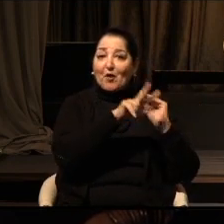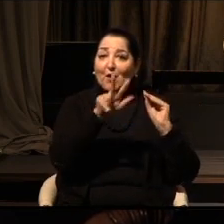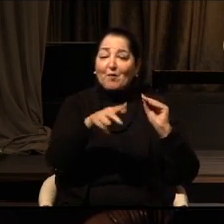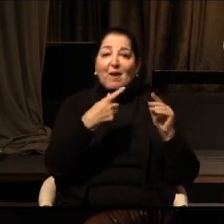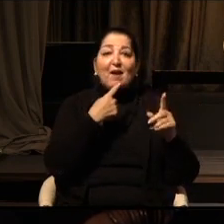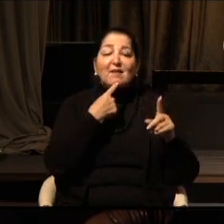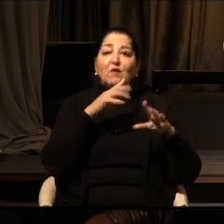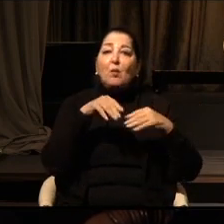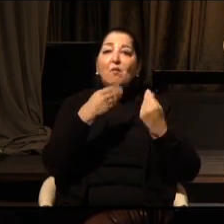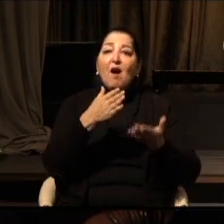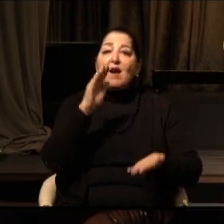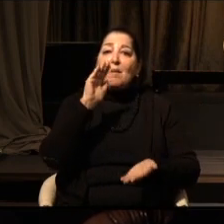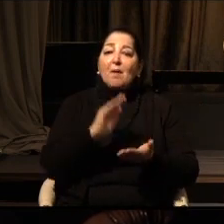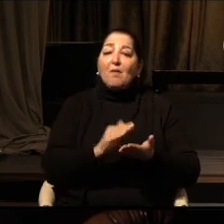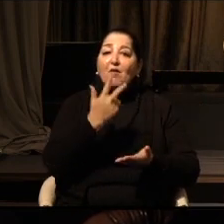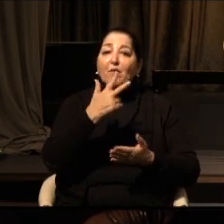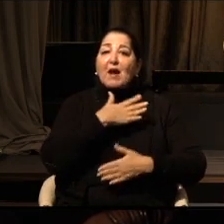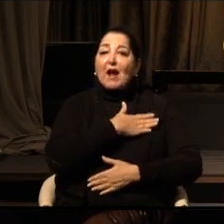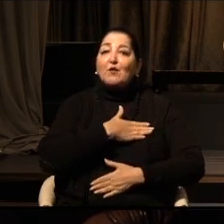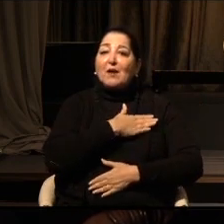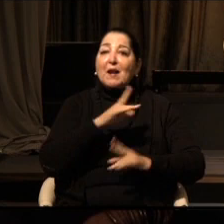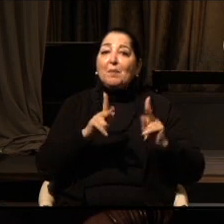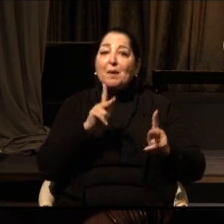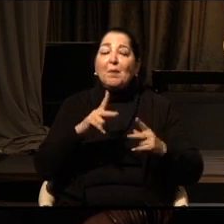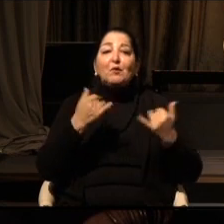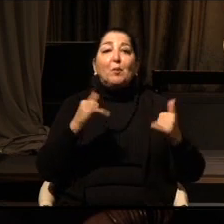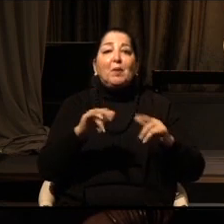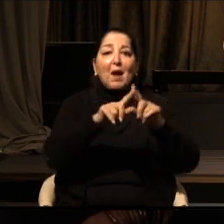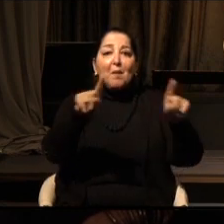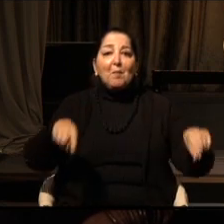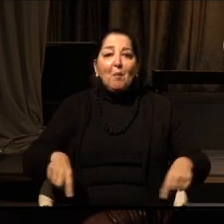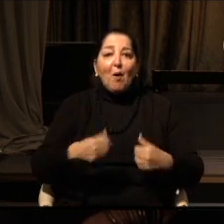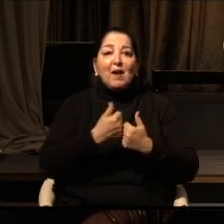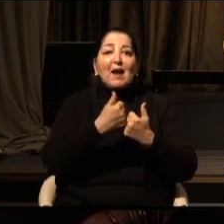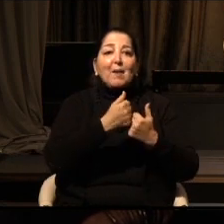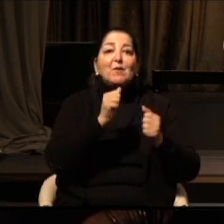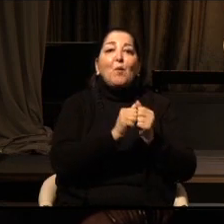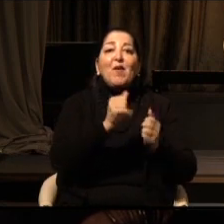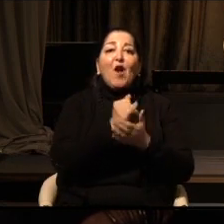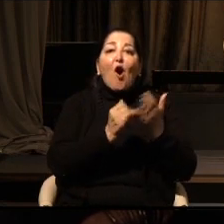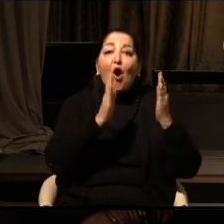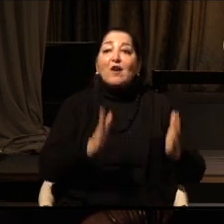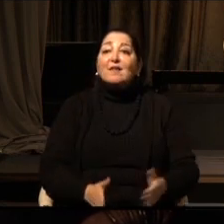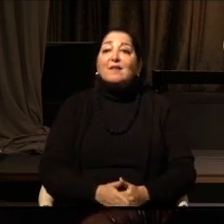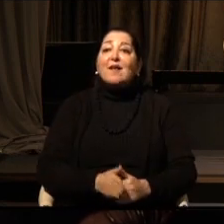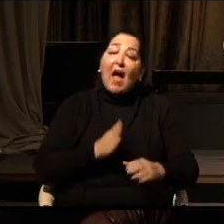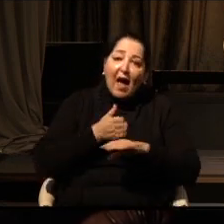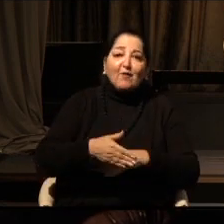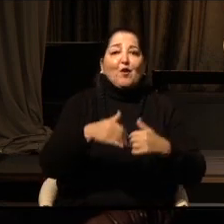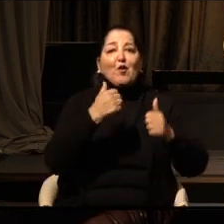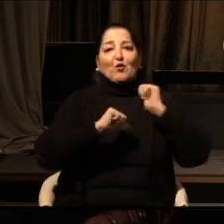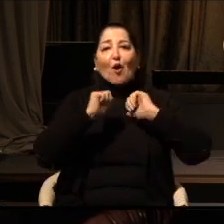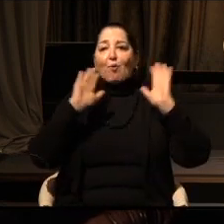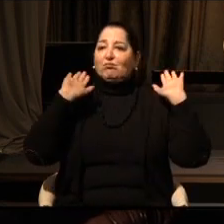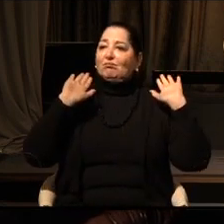a minimum of 3 entertaining people to play board games with artists post-show.